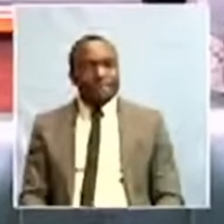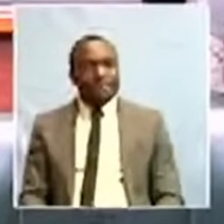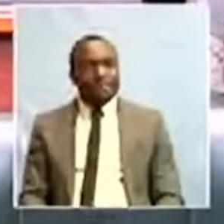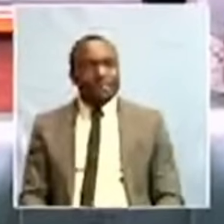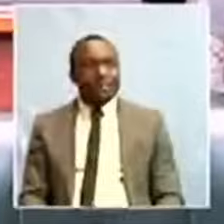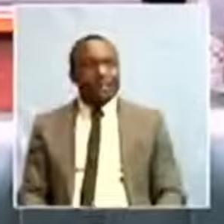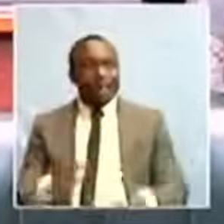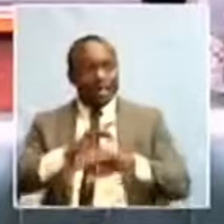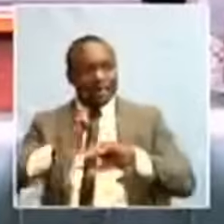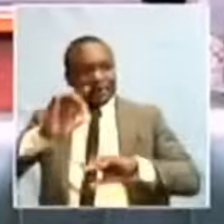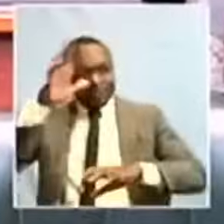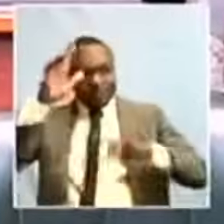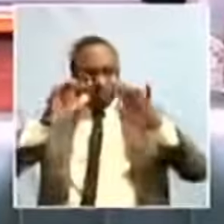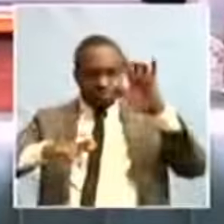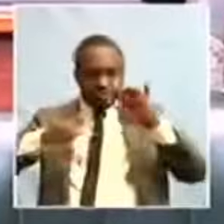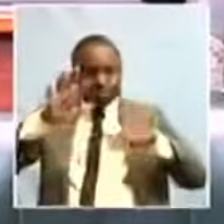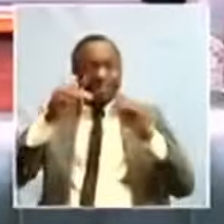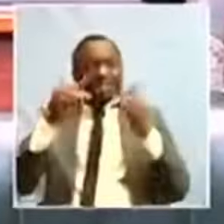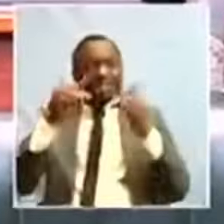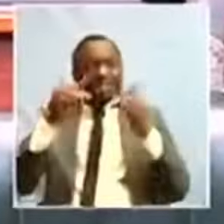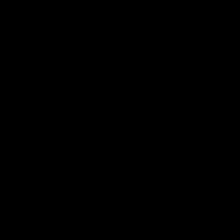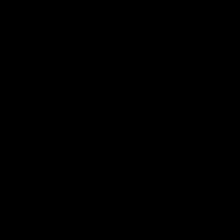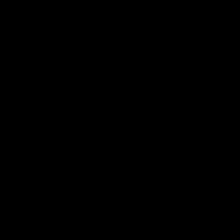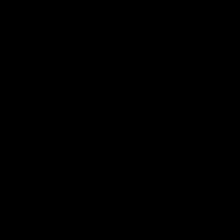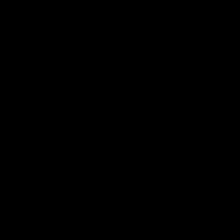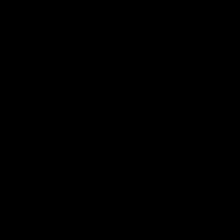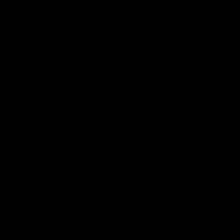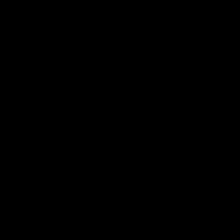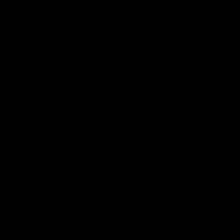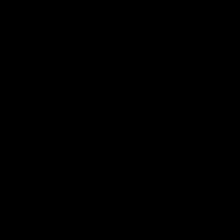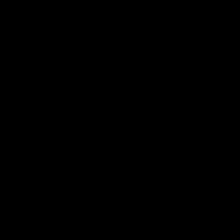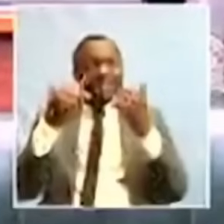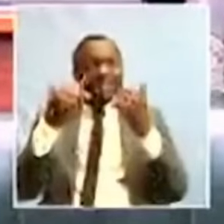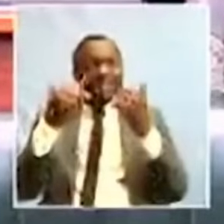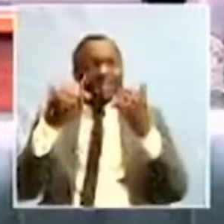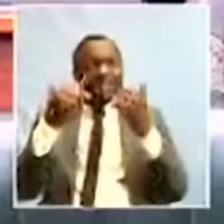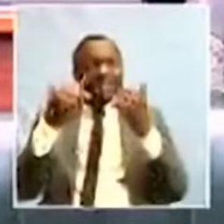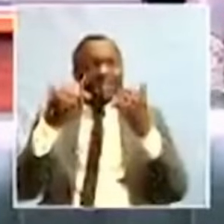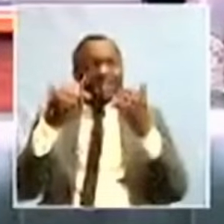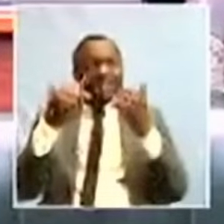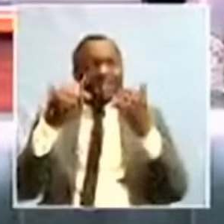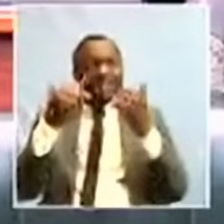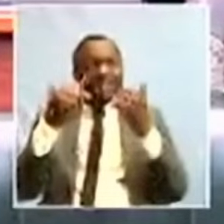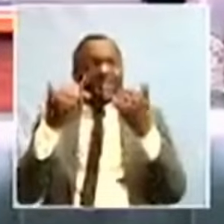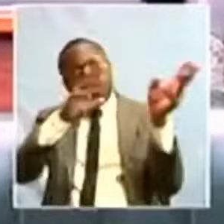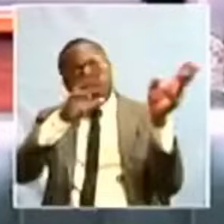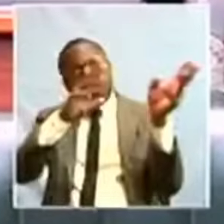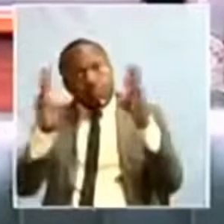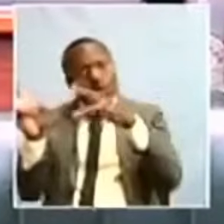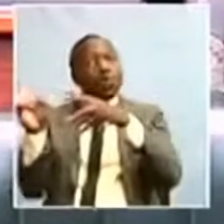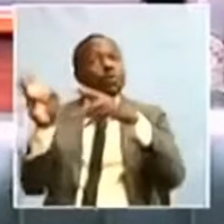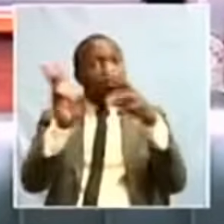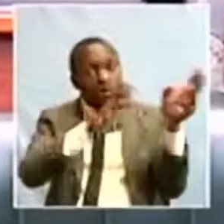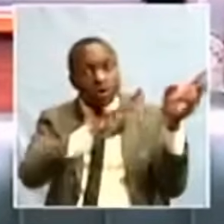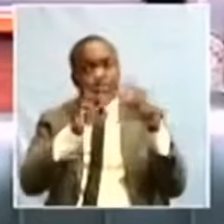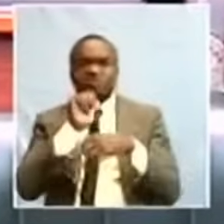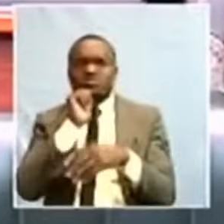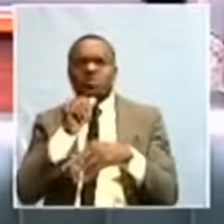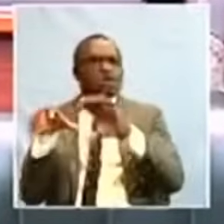the lack of rain now is what Botswana talk